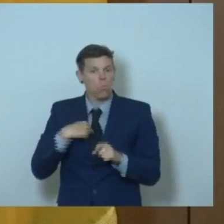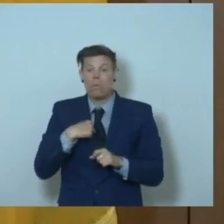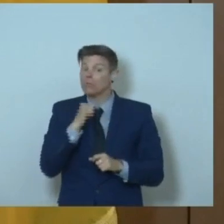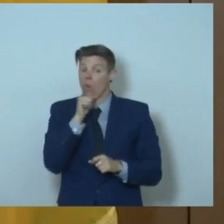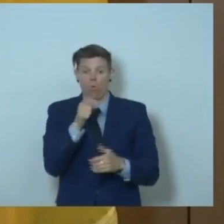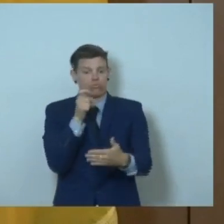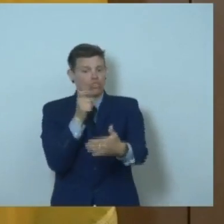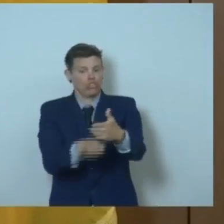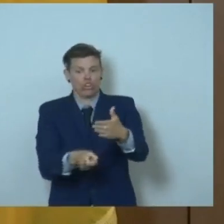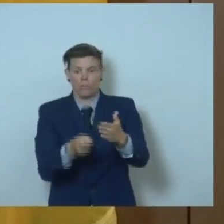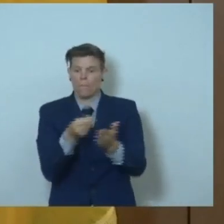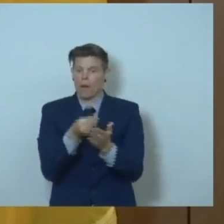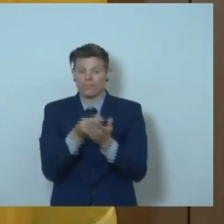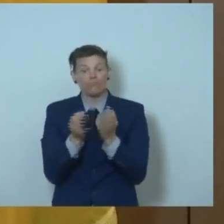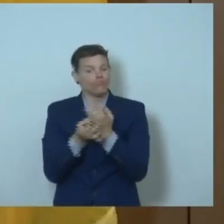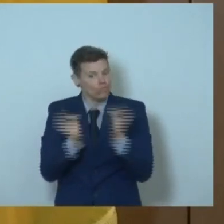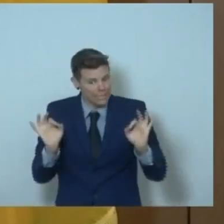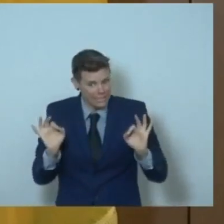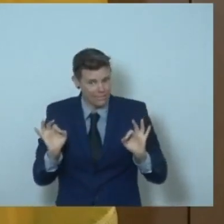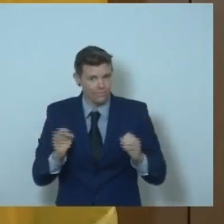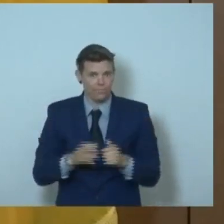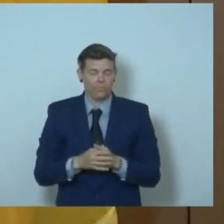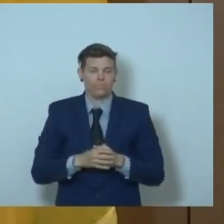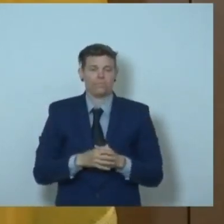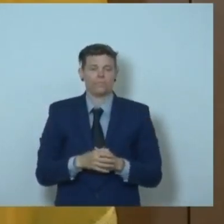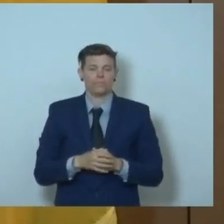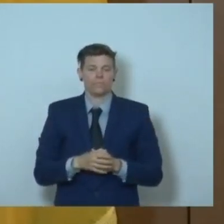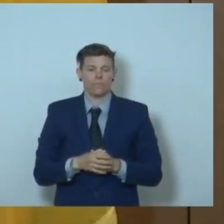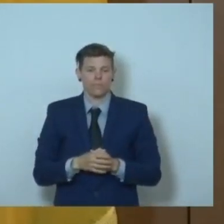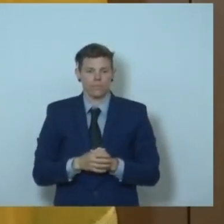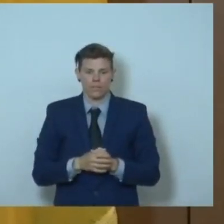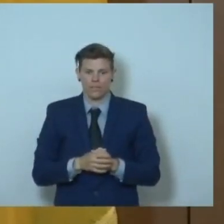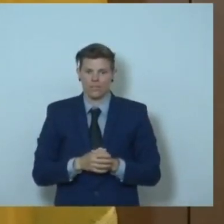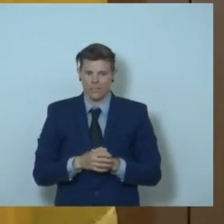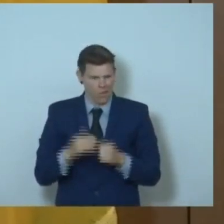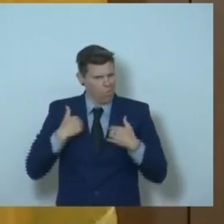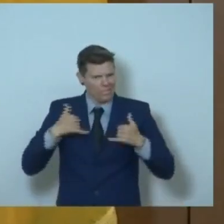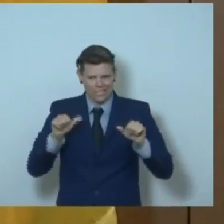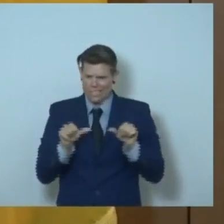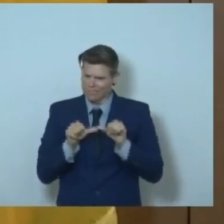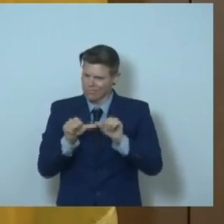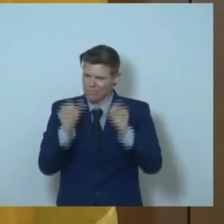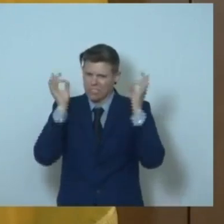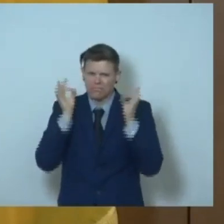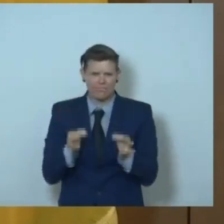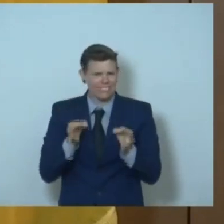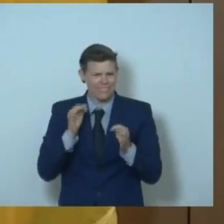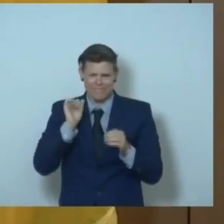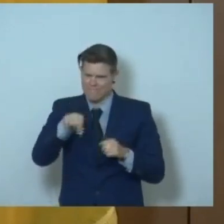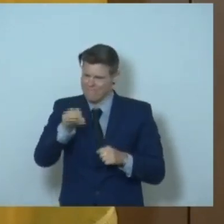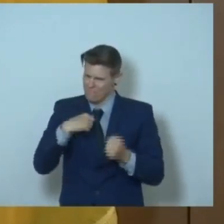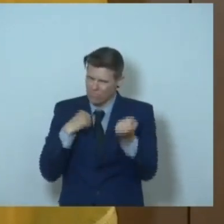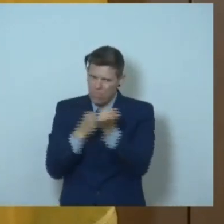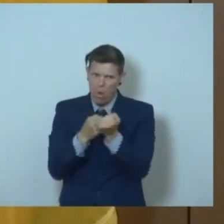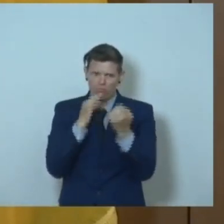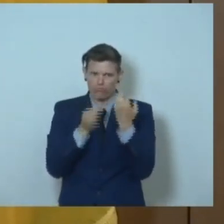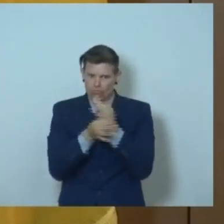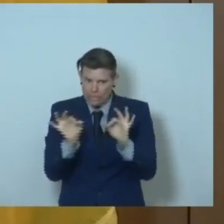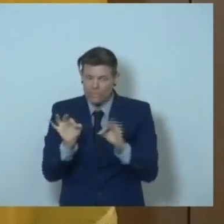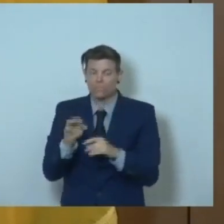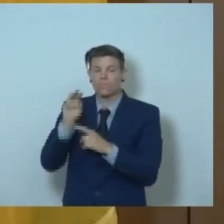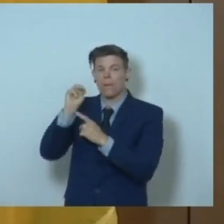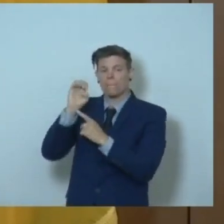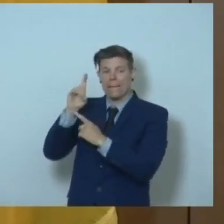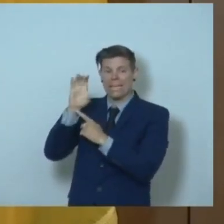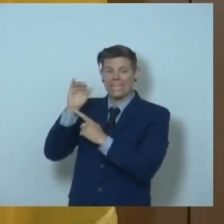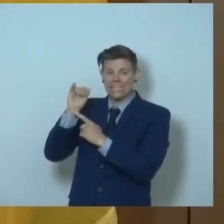testing and stand by that decision, and really expanded both Medicaid for making sure